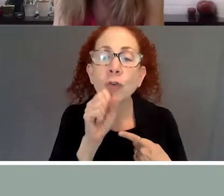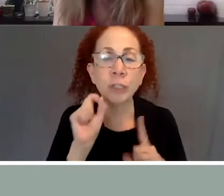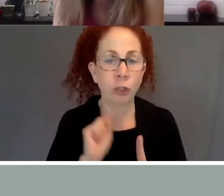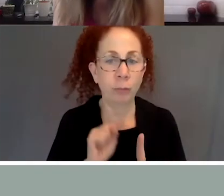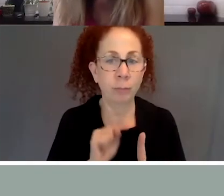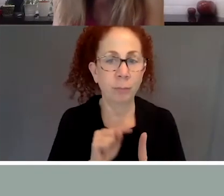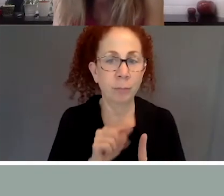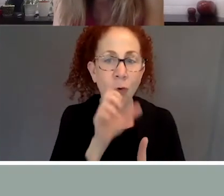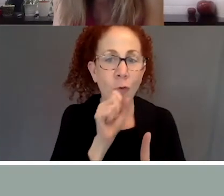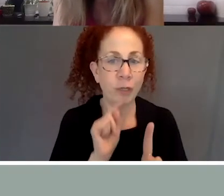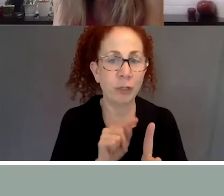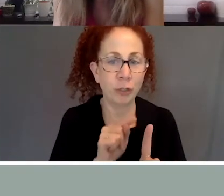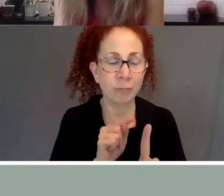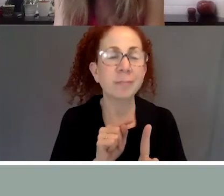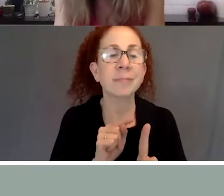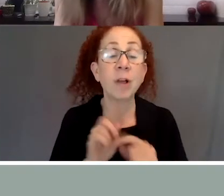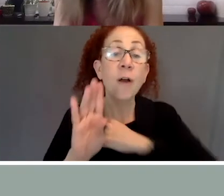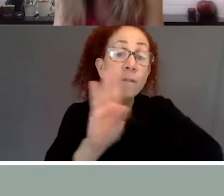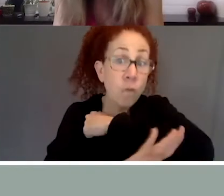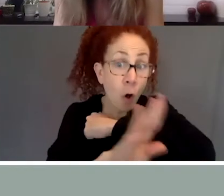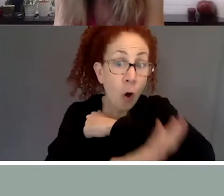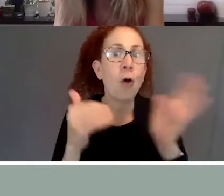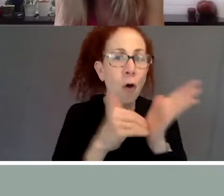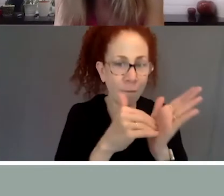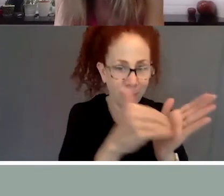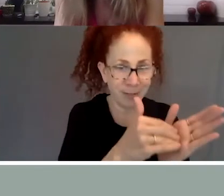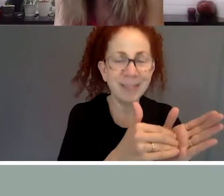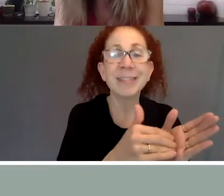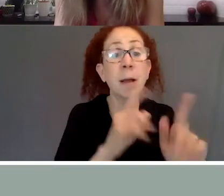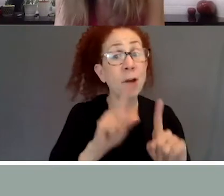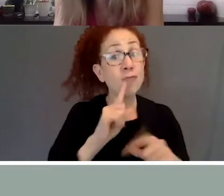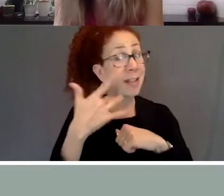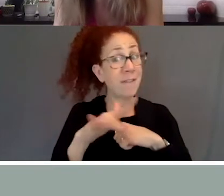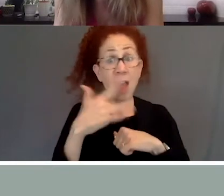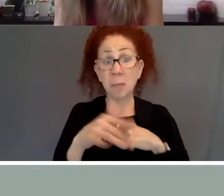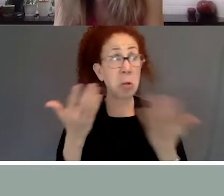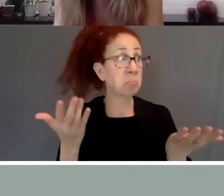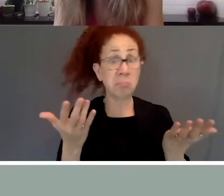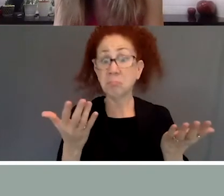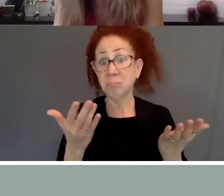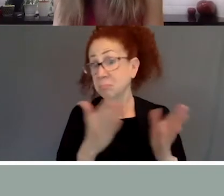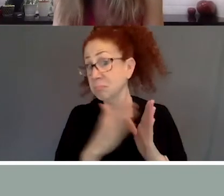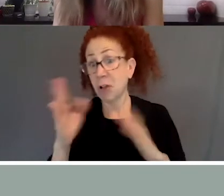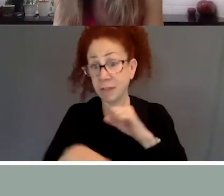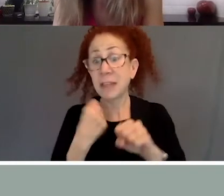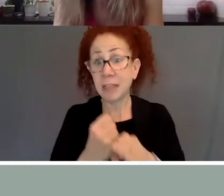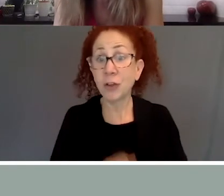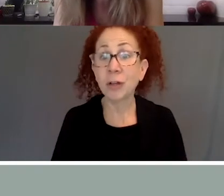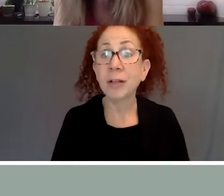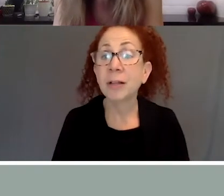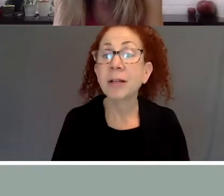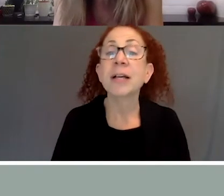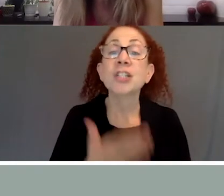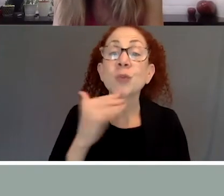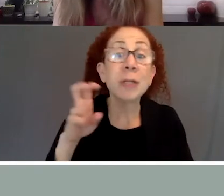So very common in the fall, but actually available through, you know, much of the year. So foods like